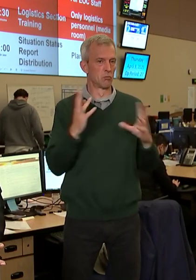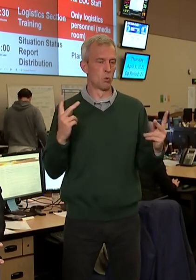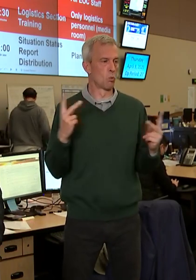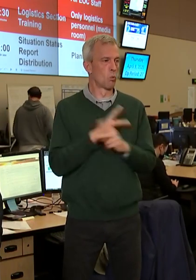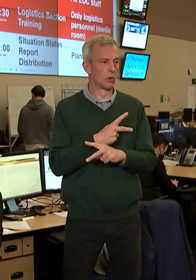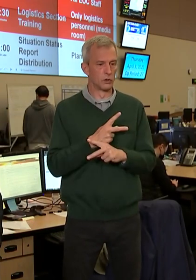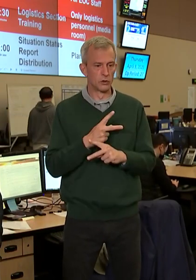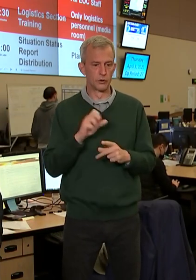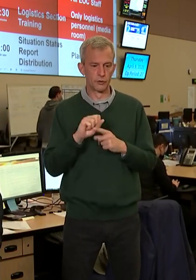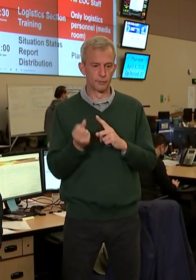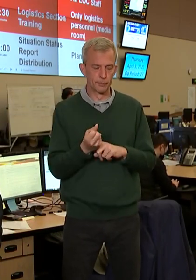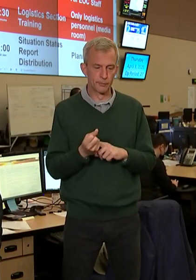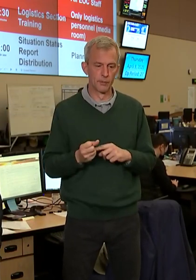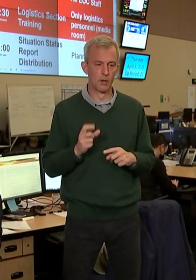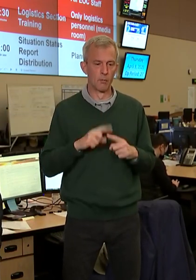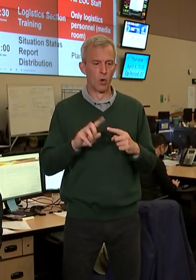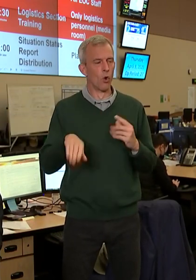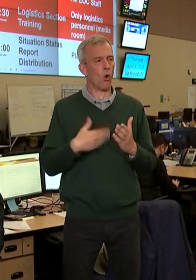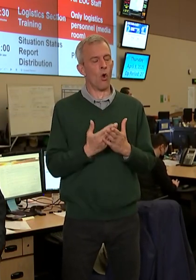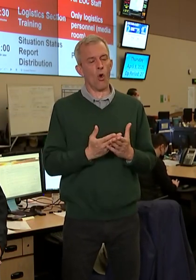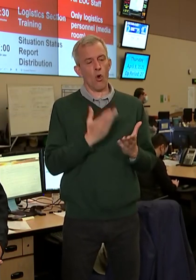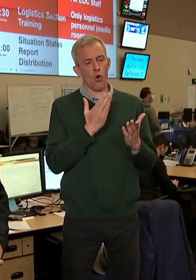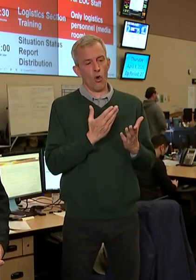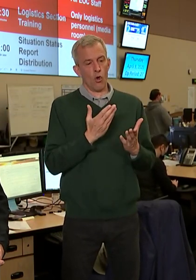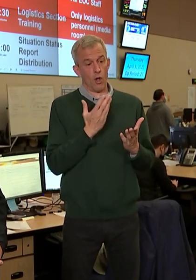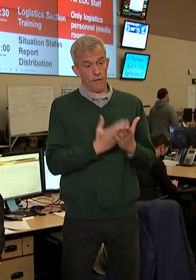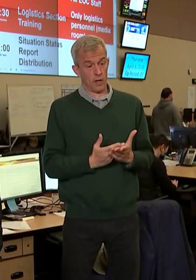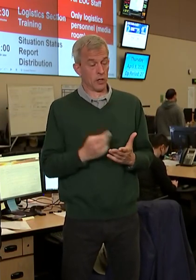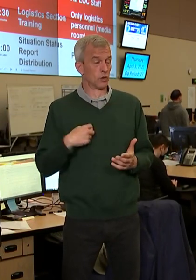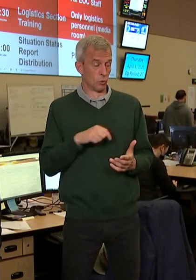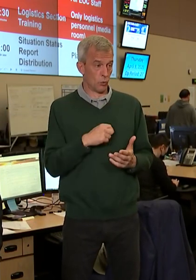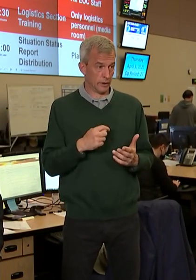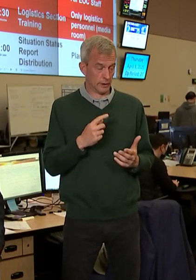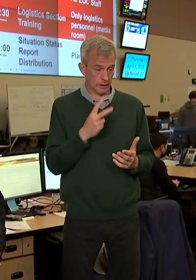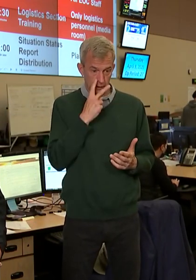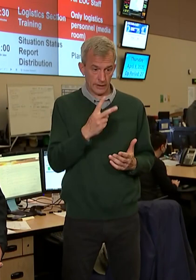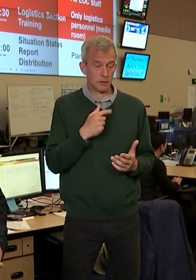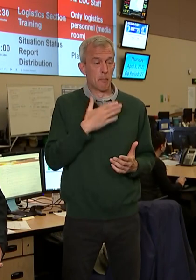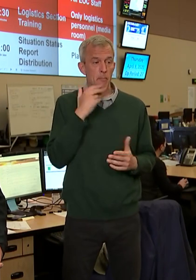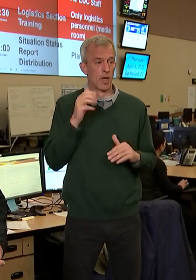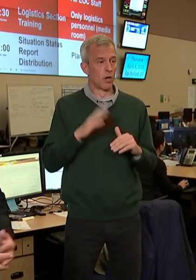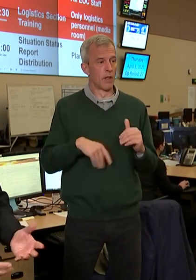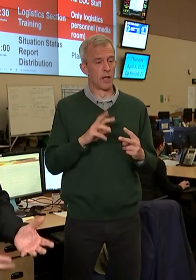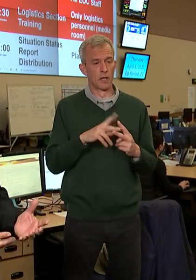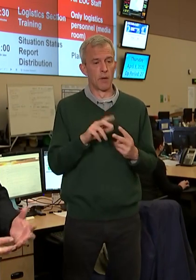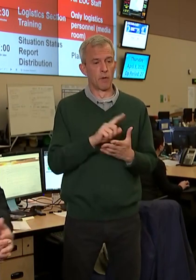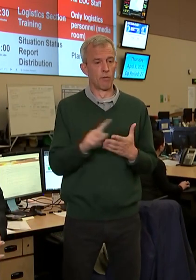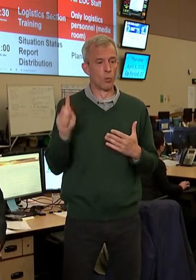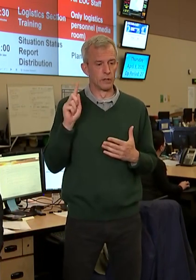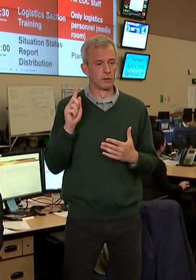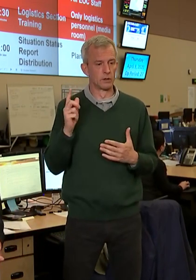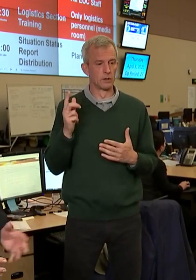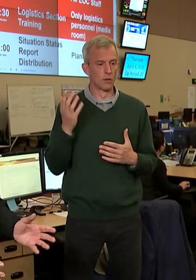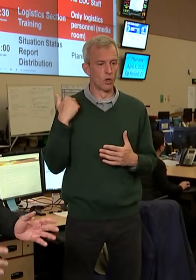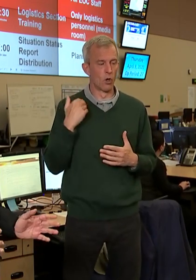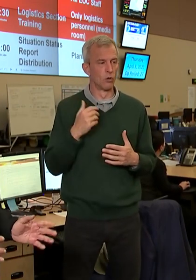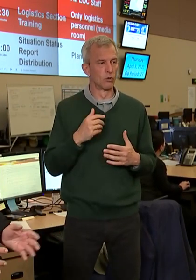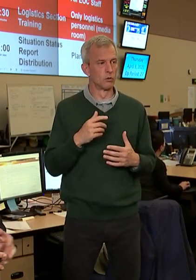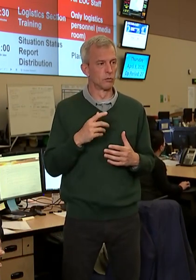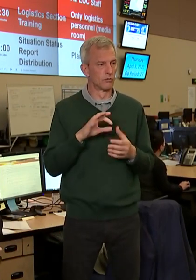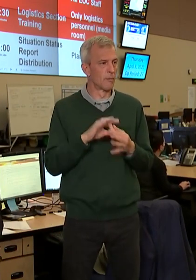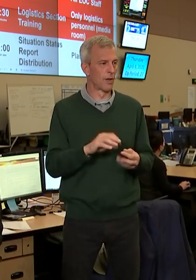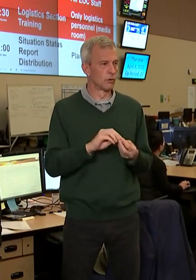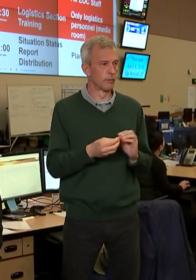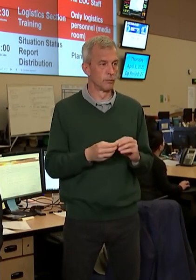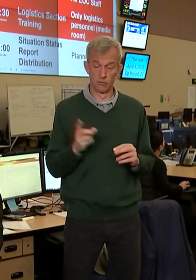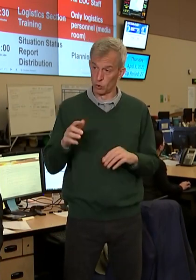all indications is better than what it was a couple of weeks ago as far as numbers and when we're gonna get out of this. Are you comfortable